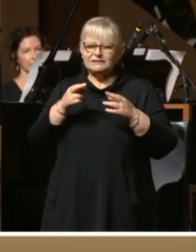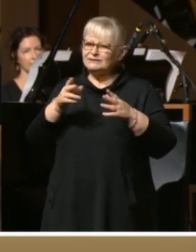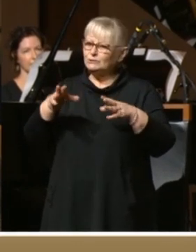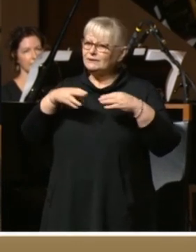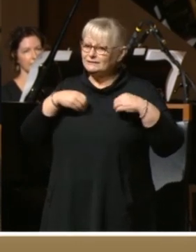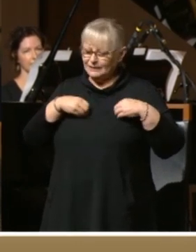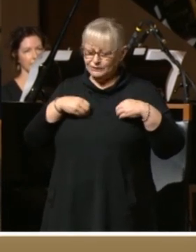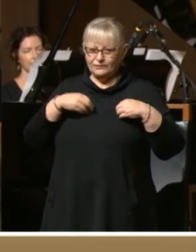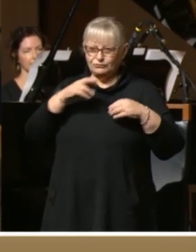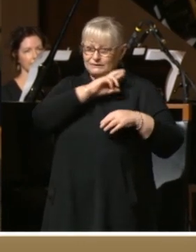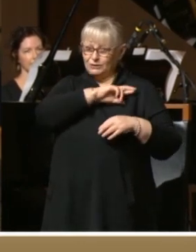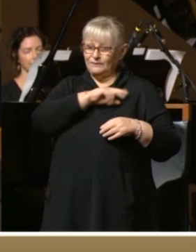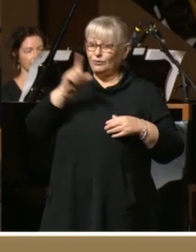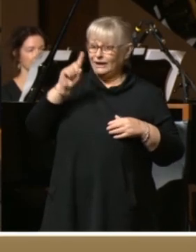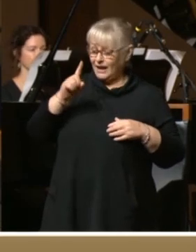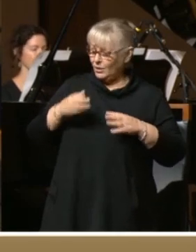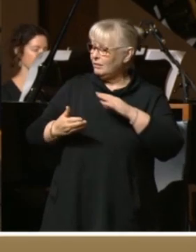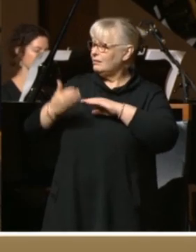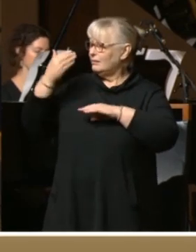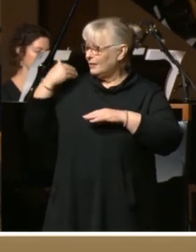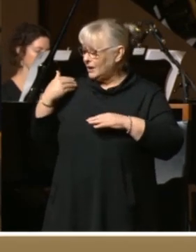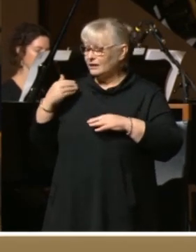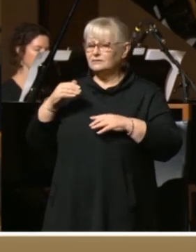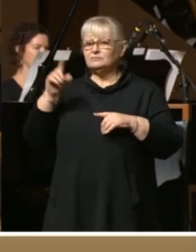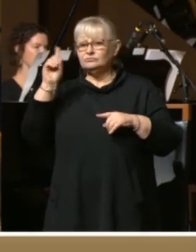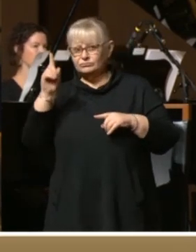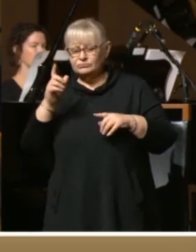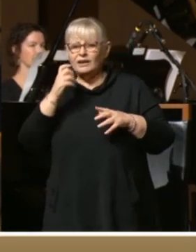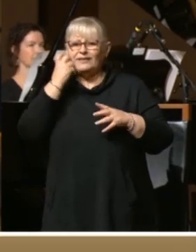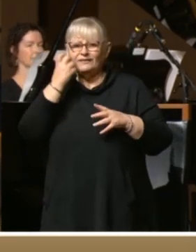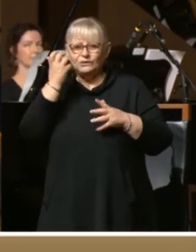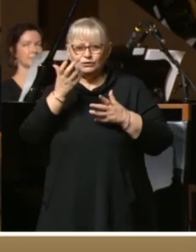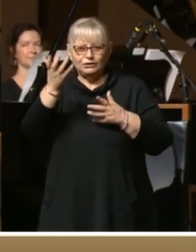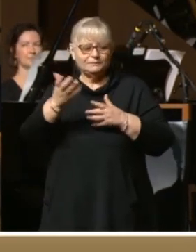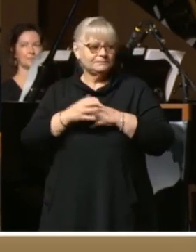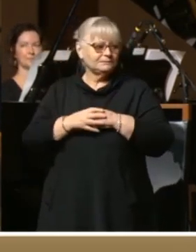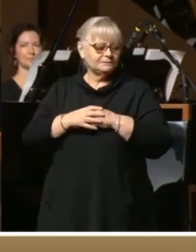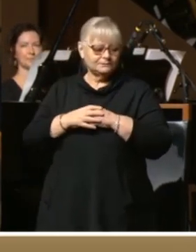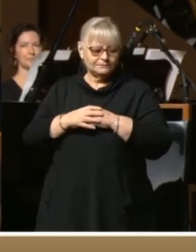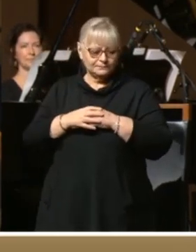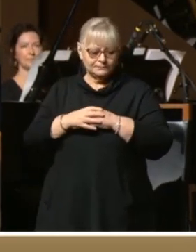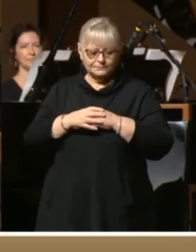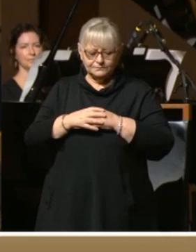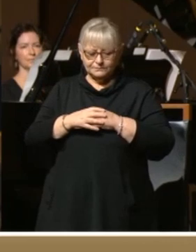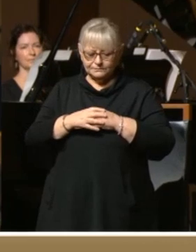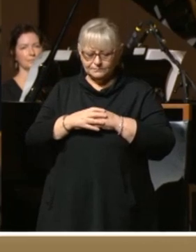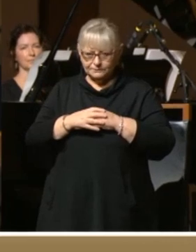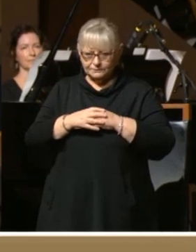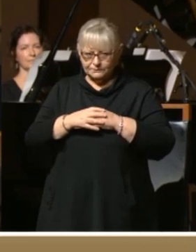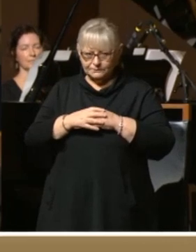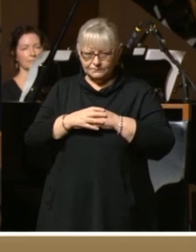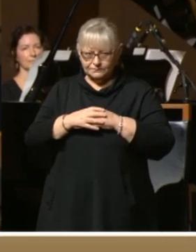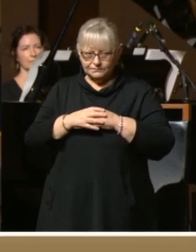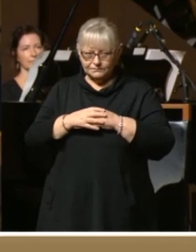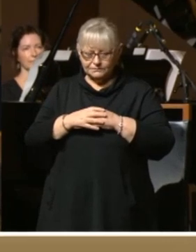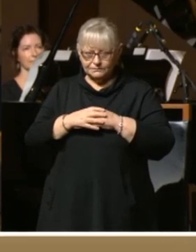for the now, the past, the present, and the future. Injamara Bala, Gujigangagamara Wala, Nunga Yalara Dalani